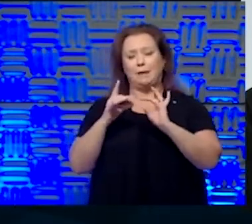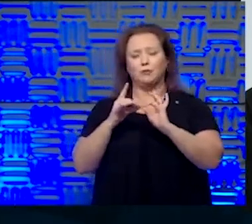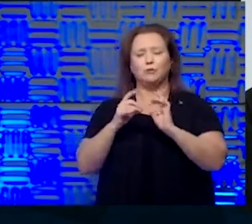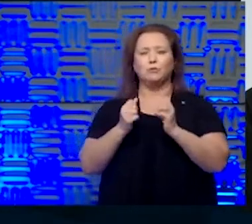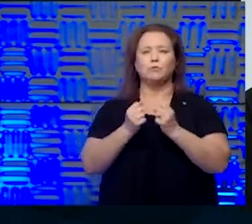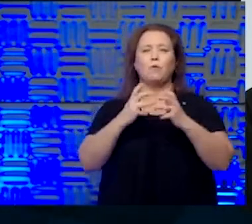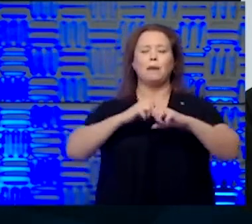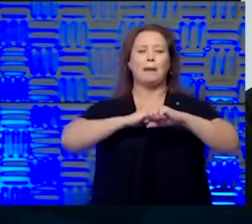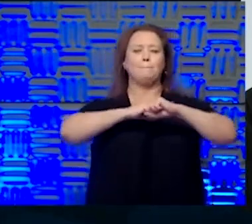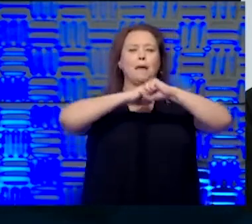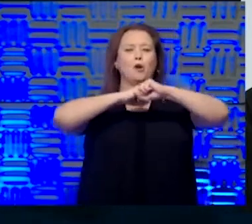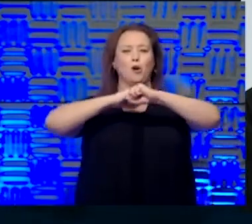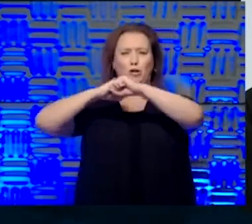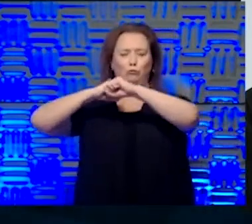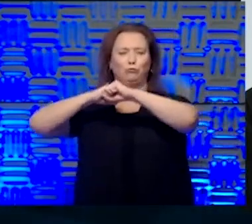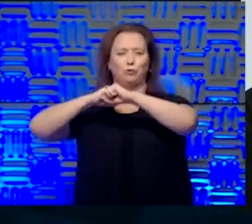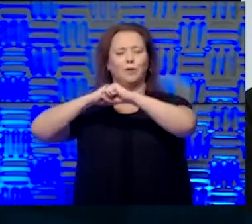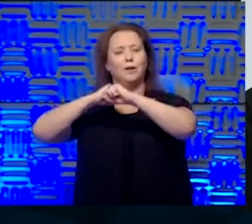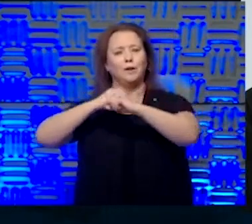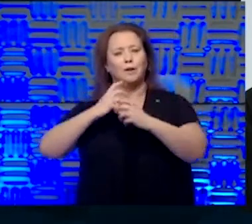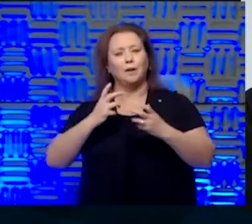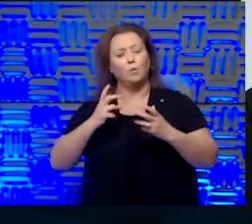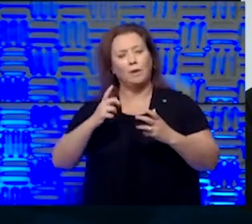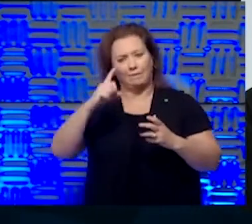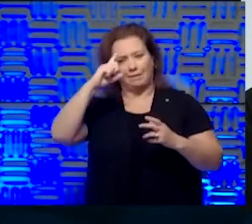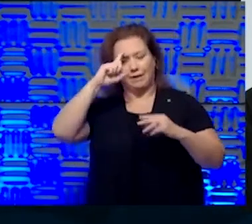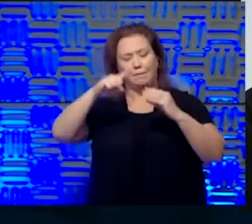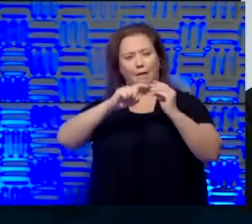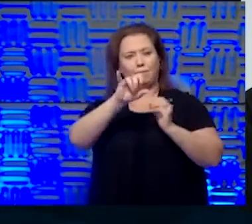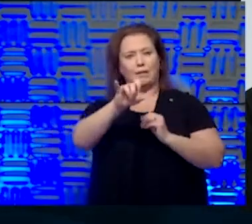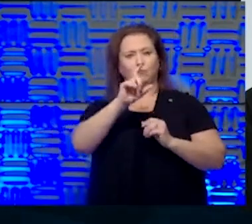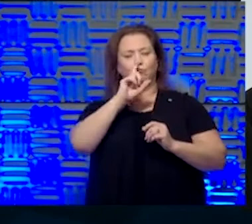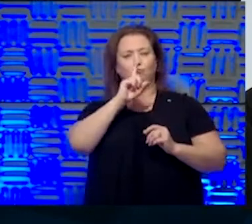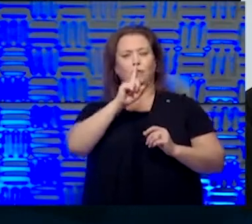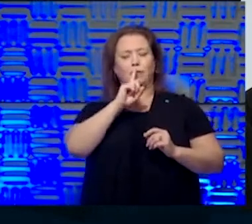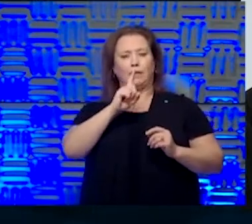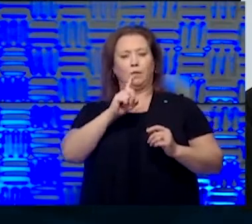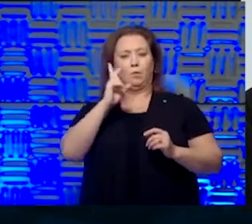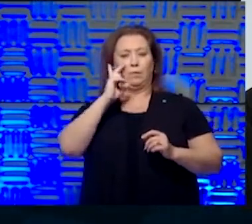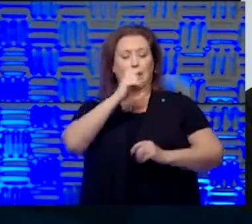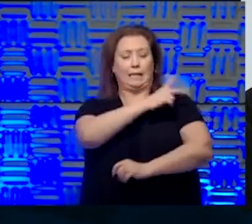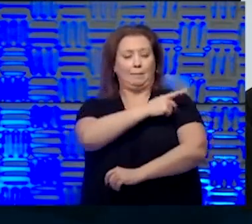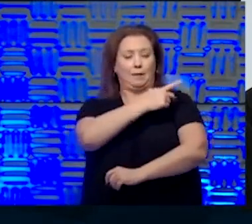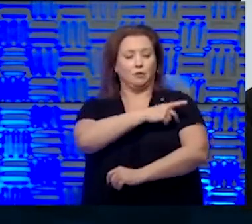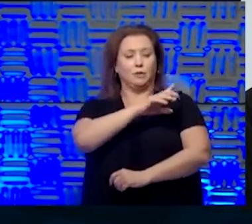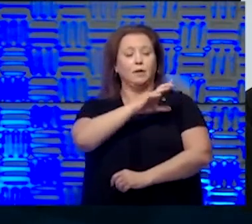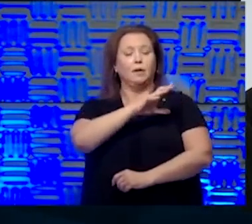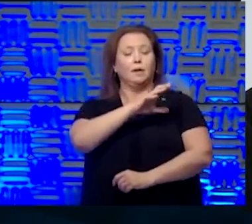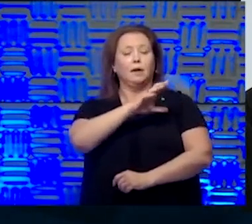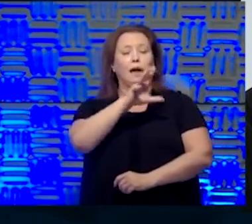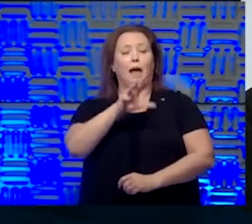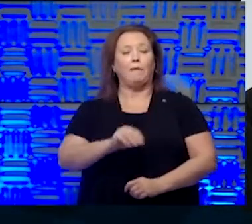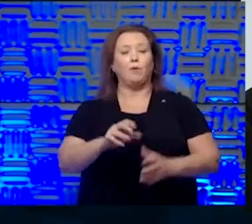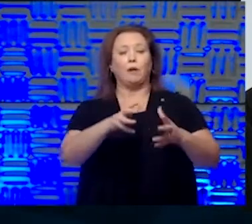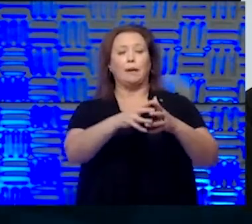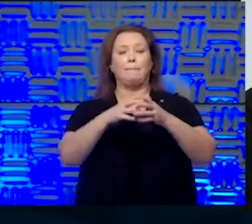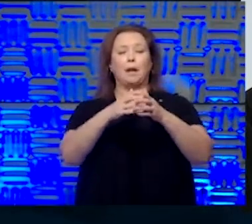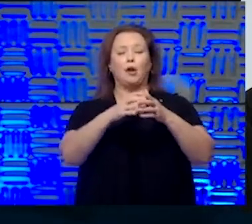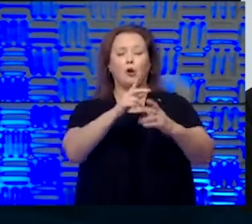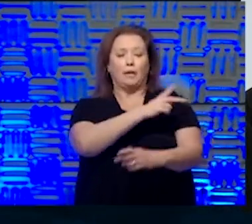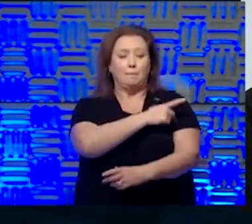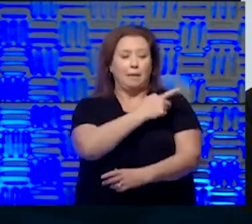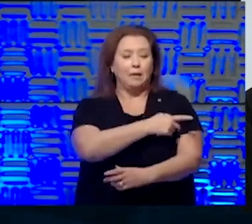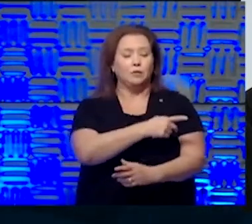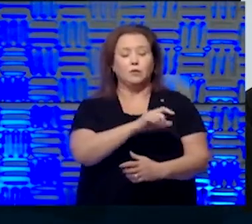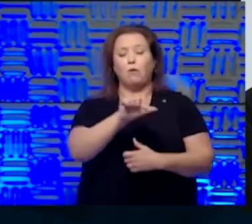barriers, but we also have to consider that when we see patients, African-American patients or other patients